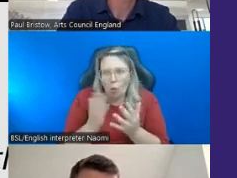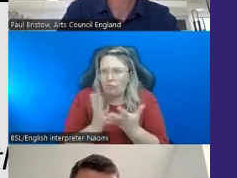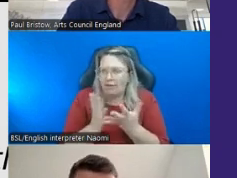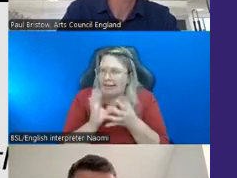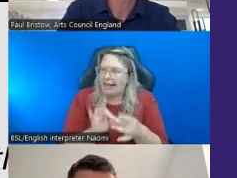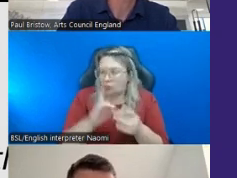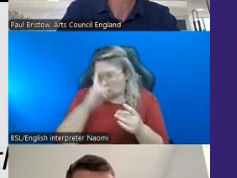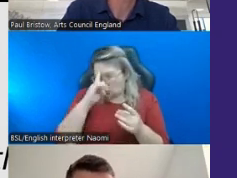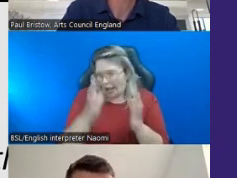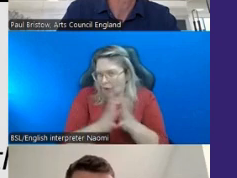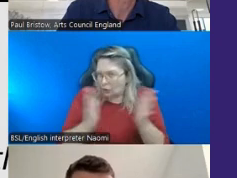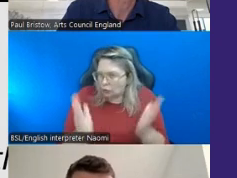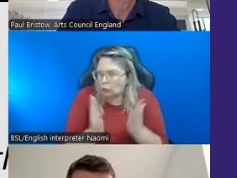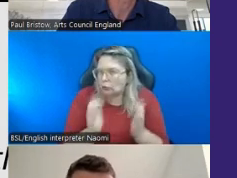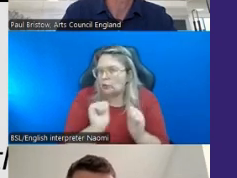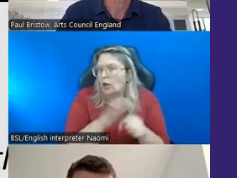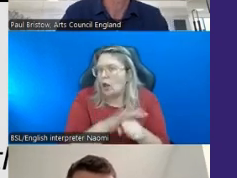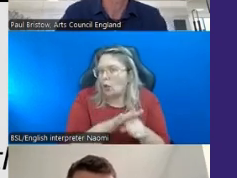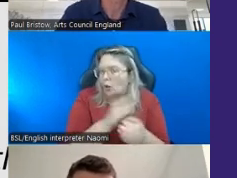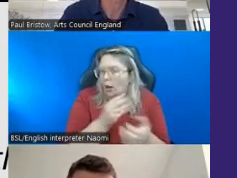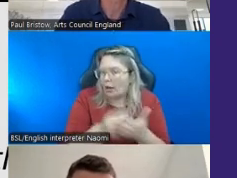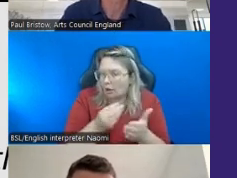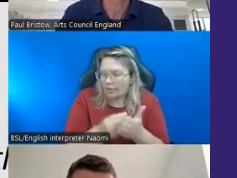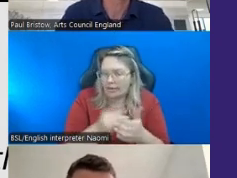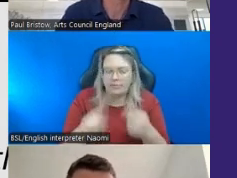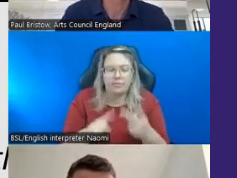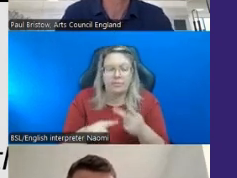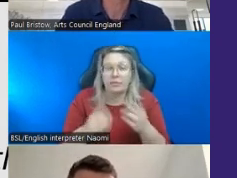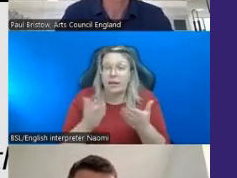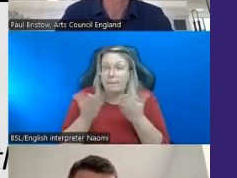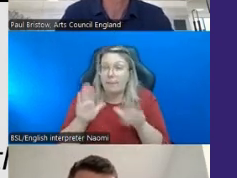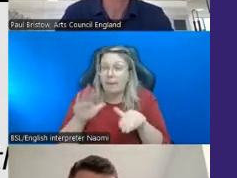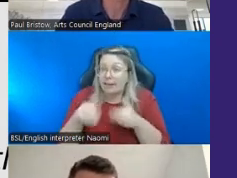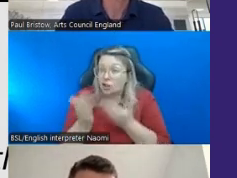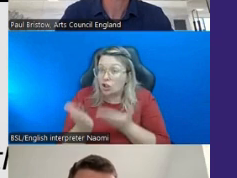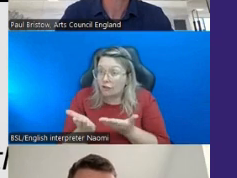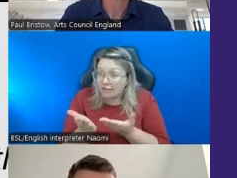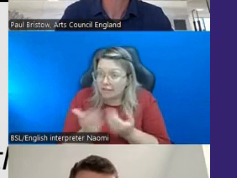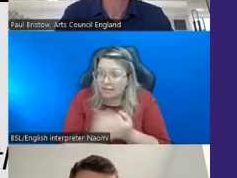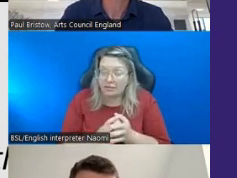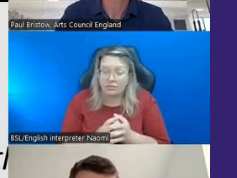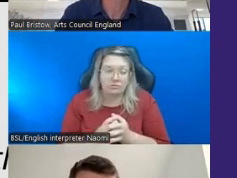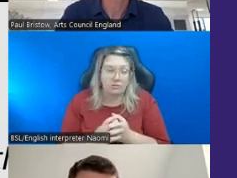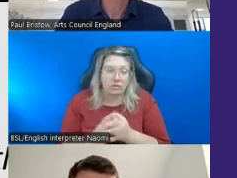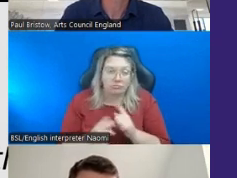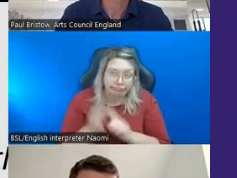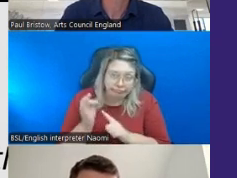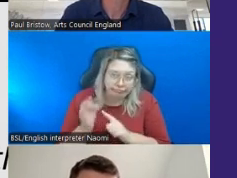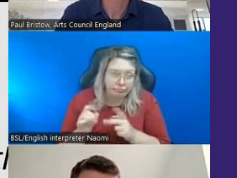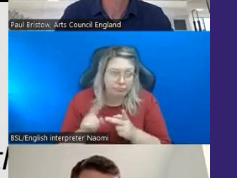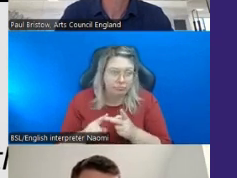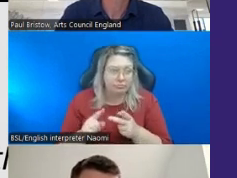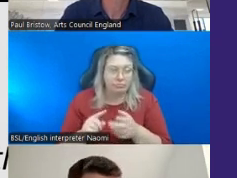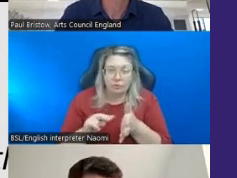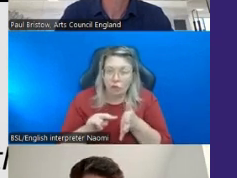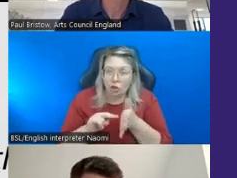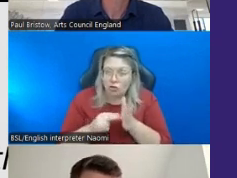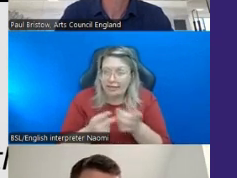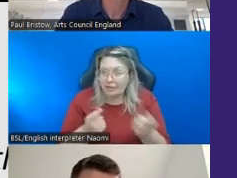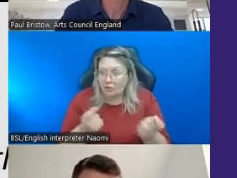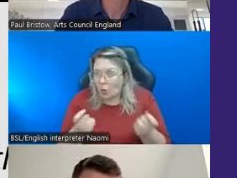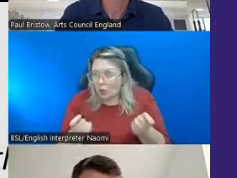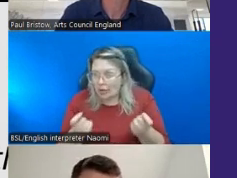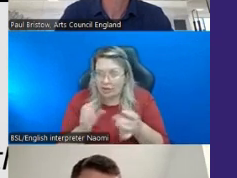of competence, but also supporting public service more widely in the regions that they're in and adding strategic coordination